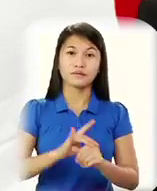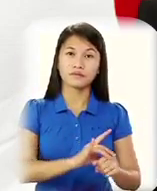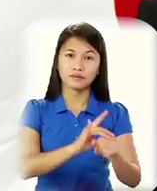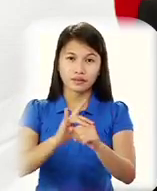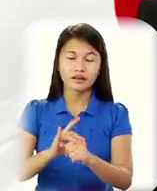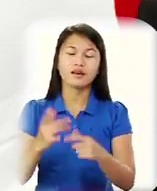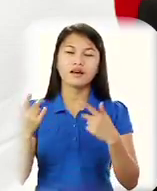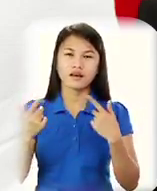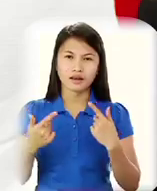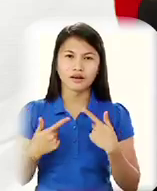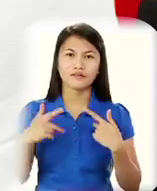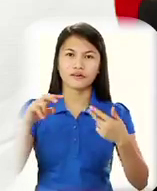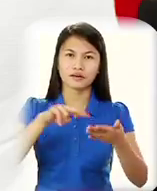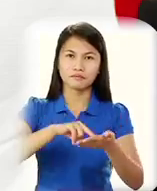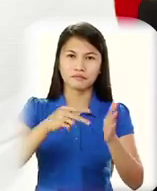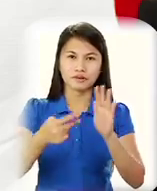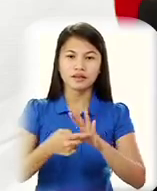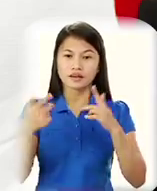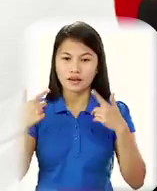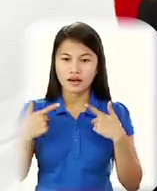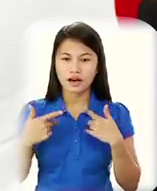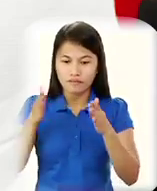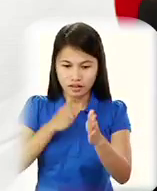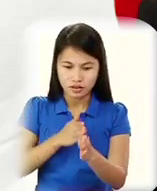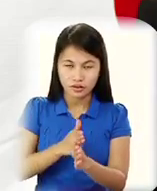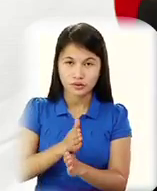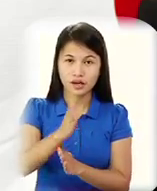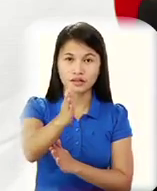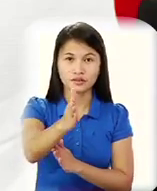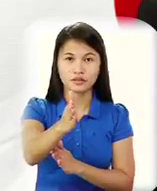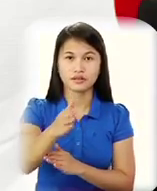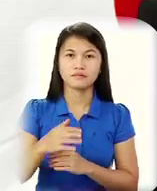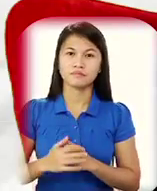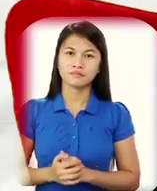here on earth had a meaning, had a direction.